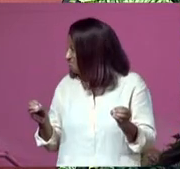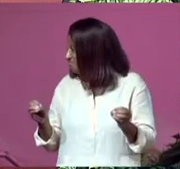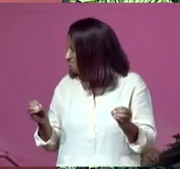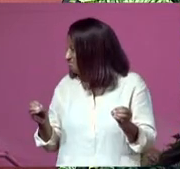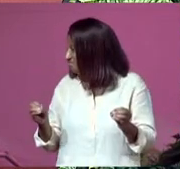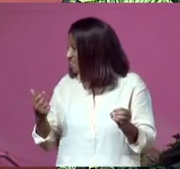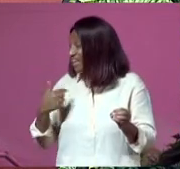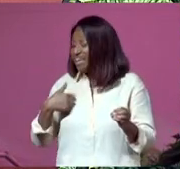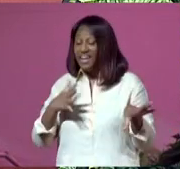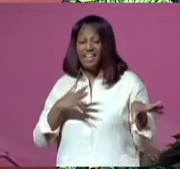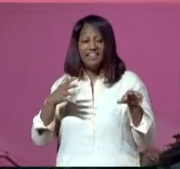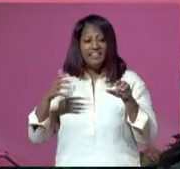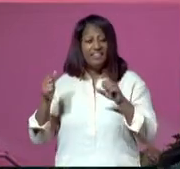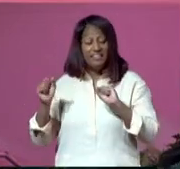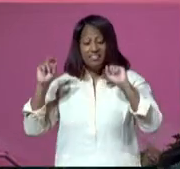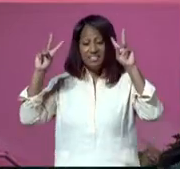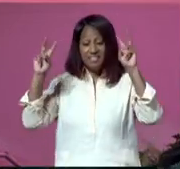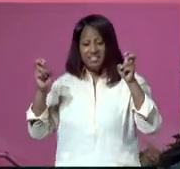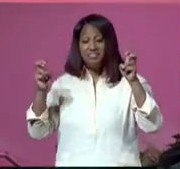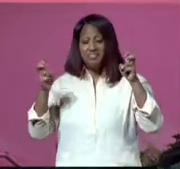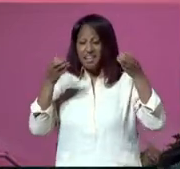I left it.